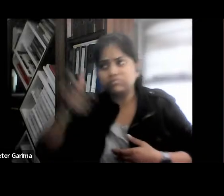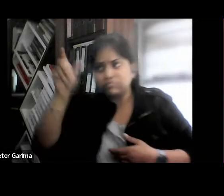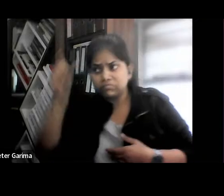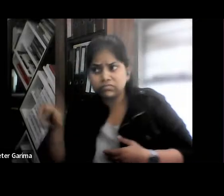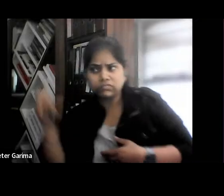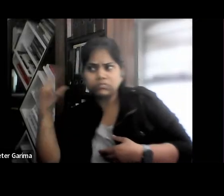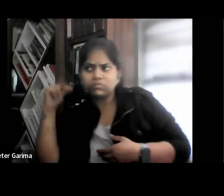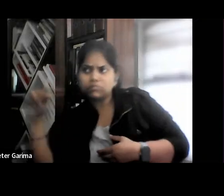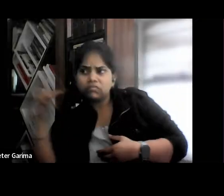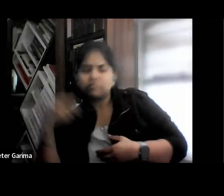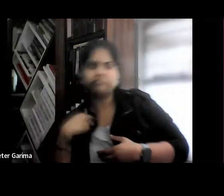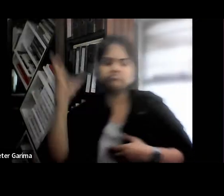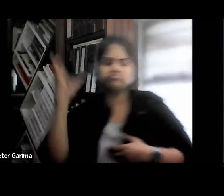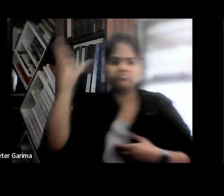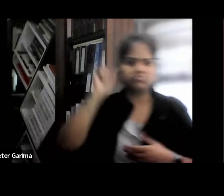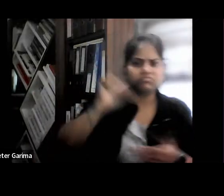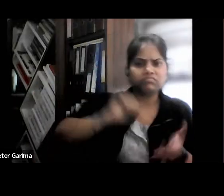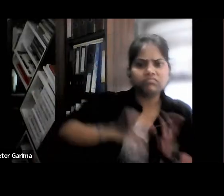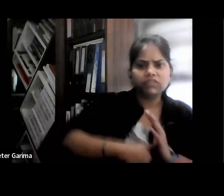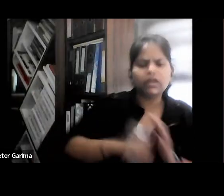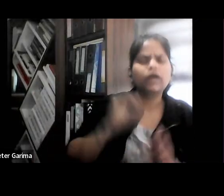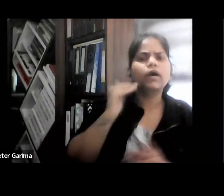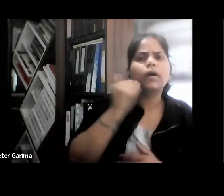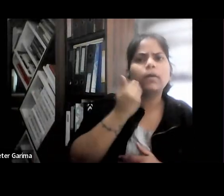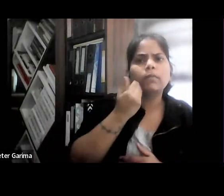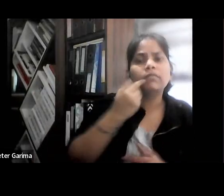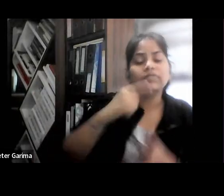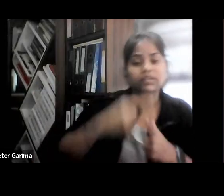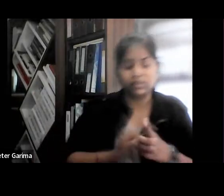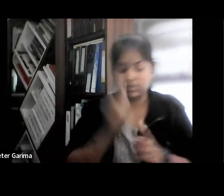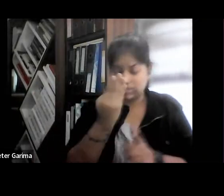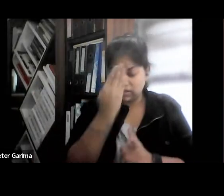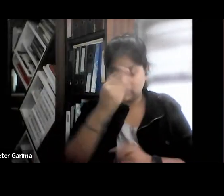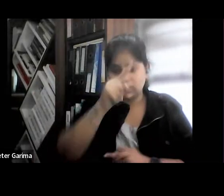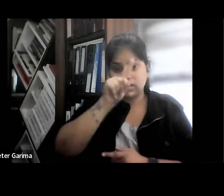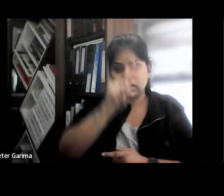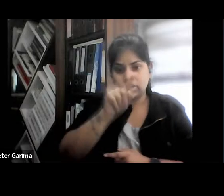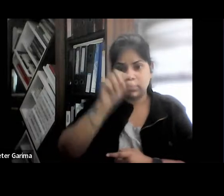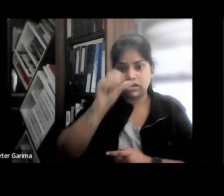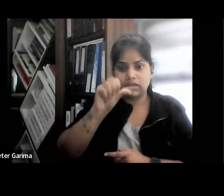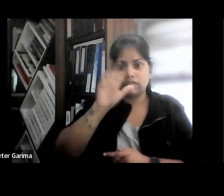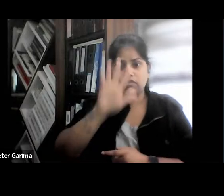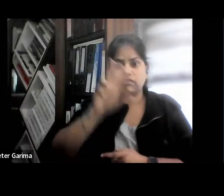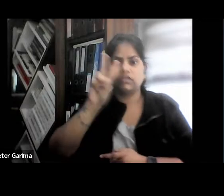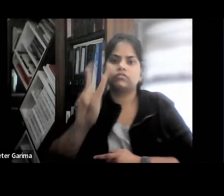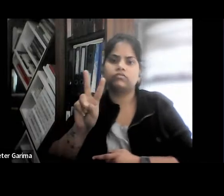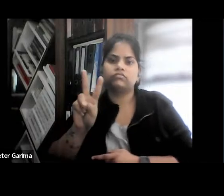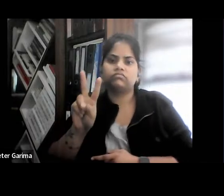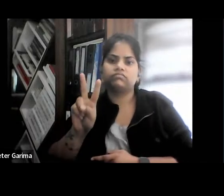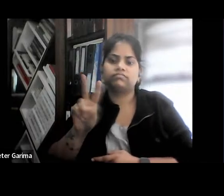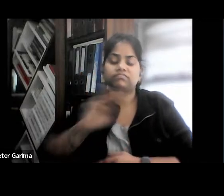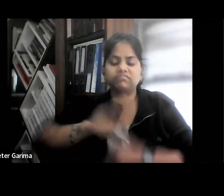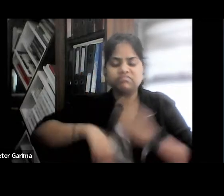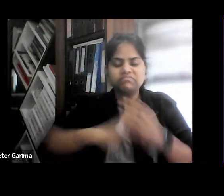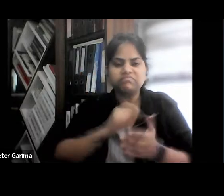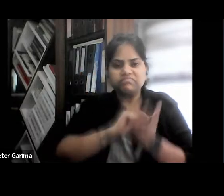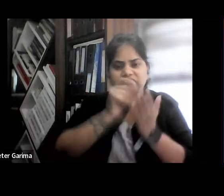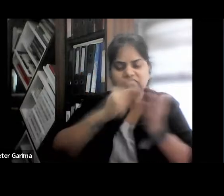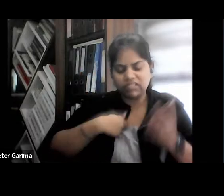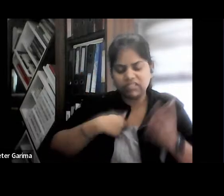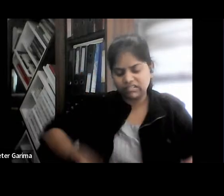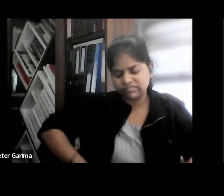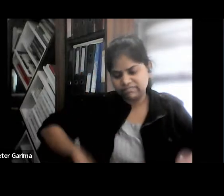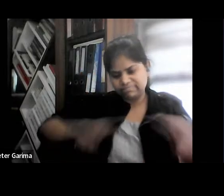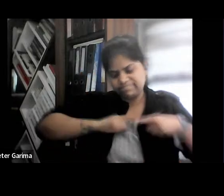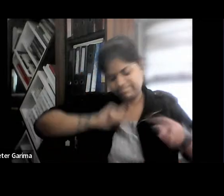January 5th, 1952. And from this day, he writes, "My life changed forevermore." Having grown up in the